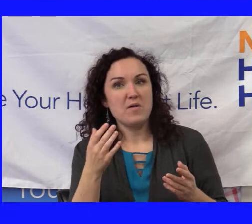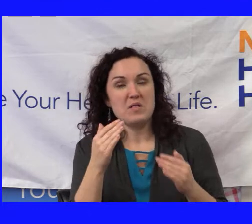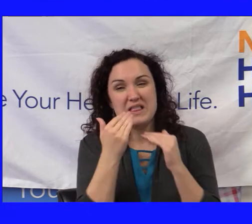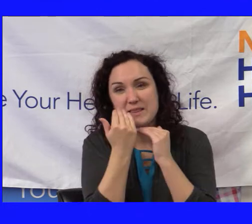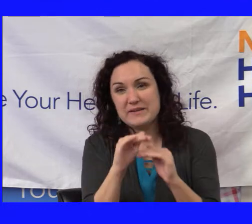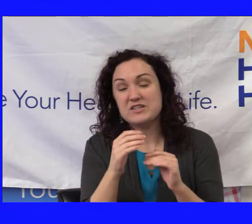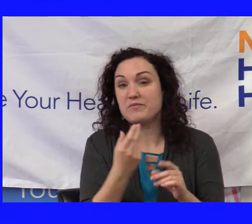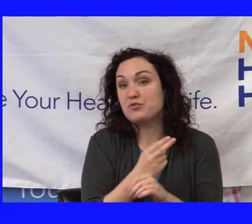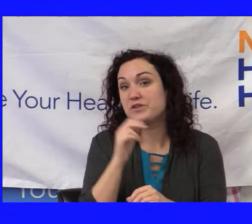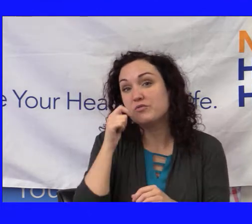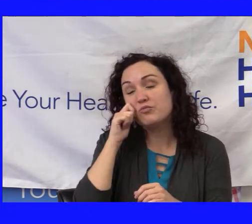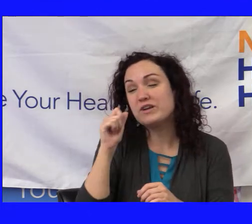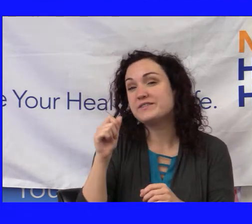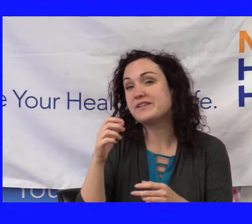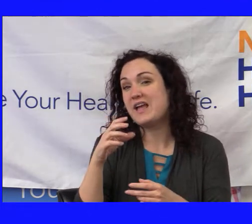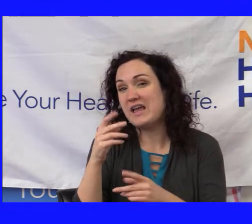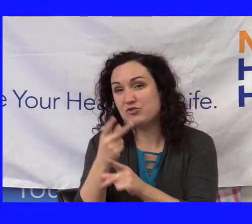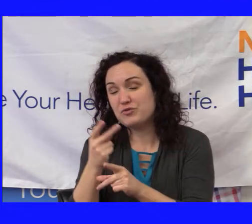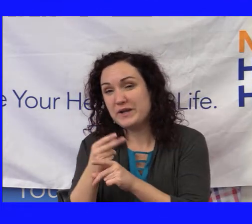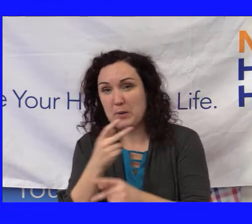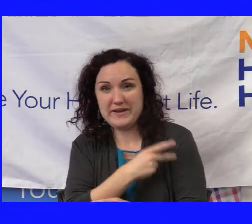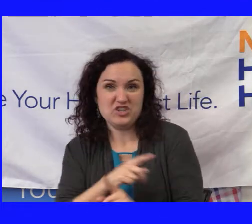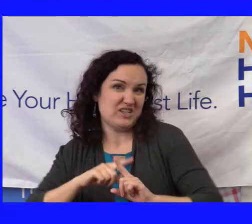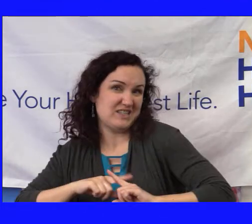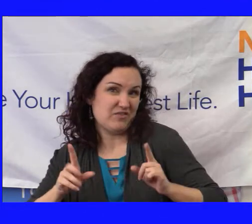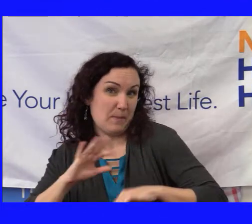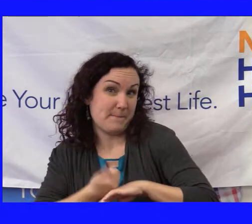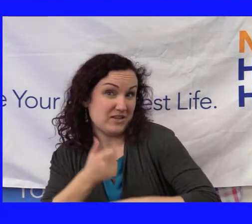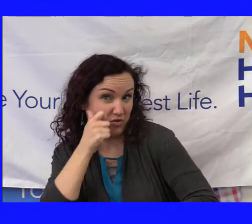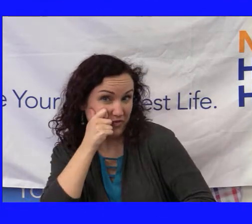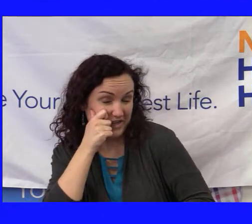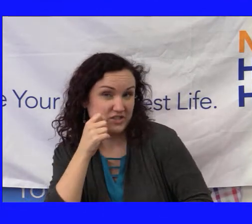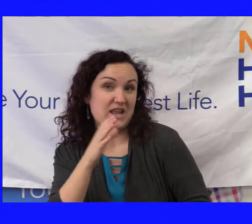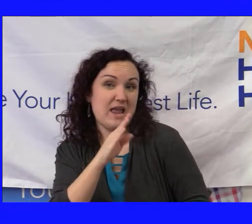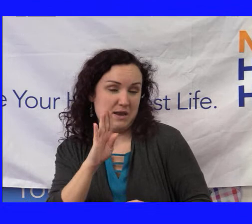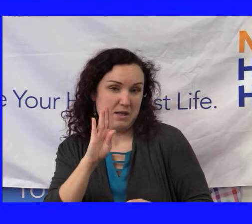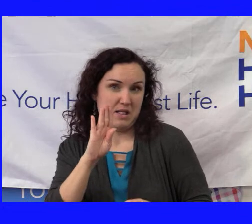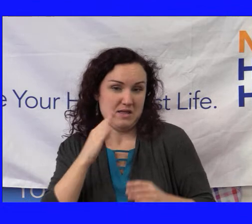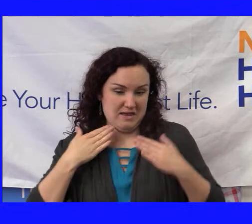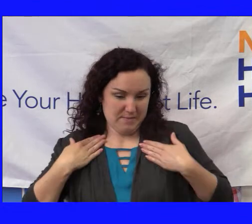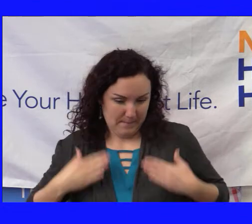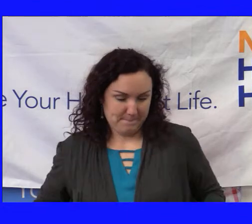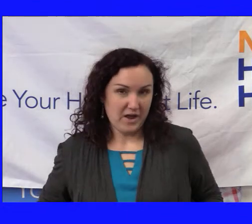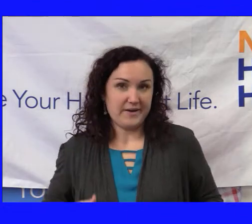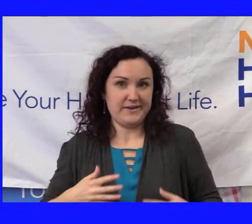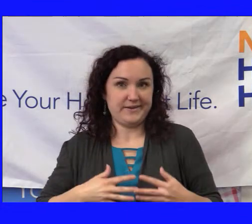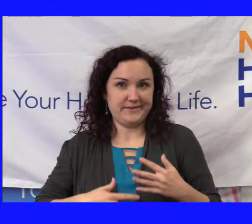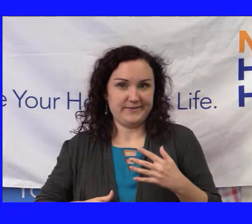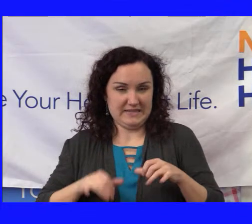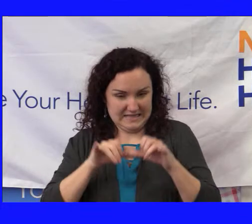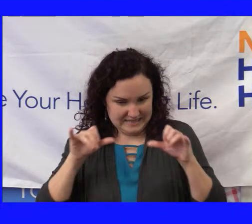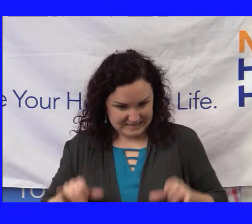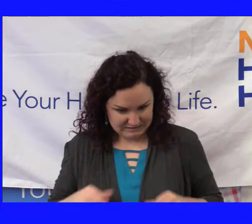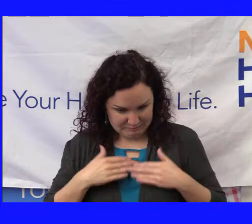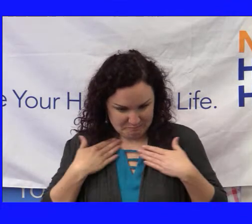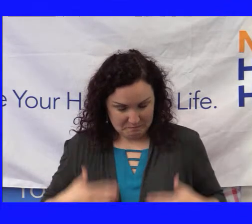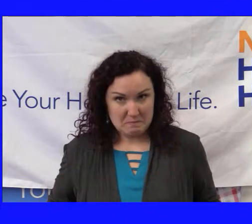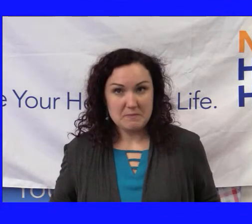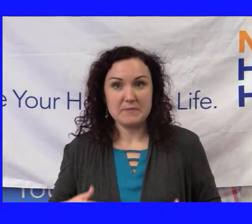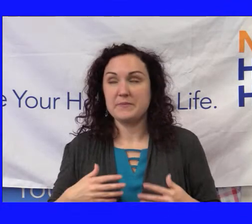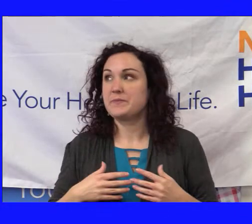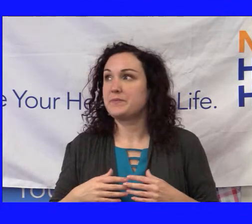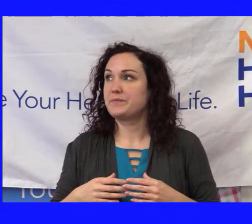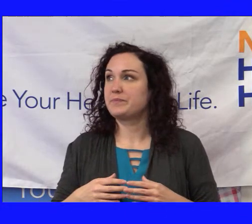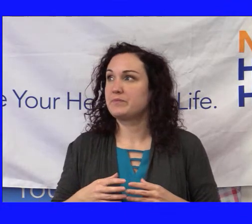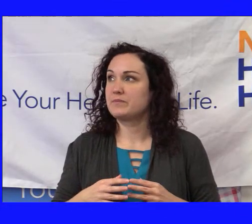race and treating our patients differently based on their race in biomedical equations. So this was our first kind of our toes into the